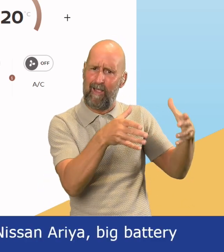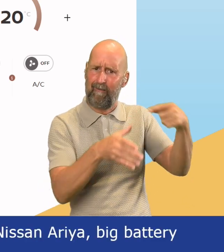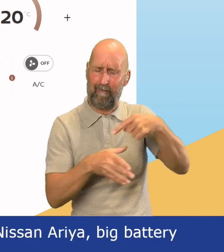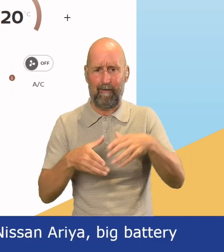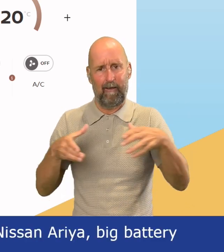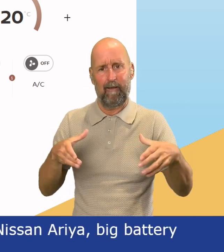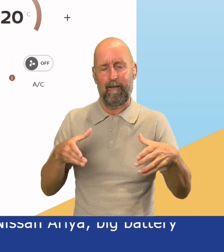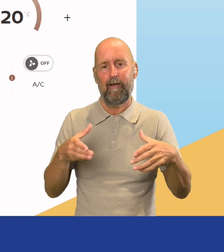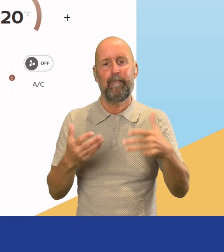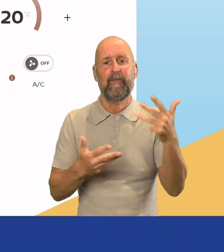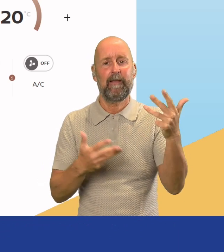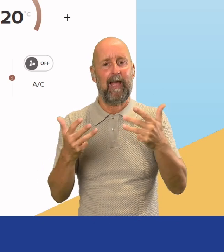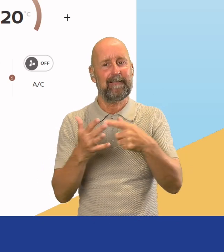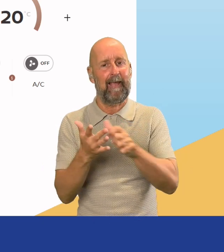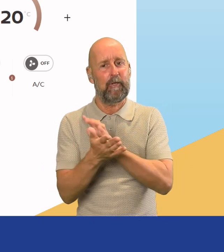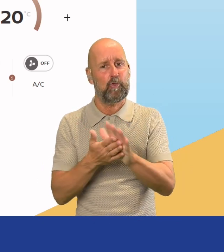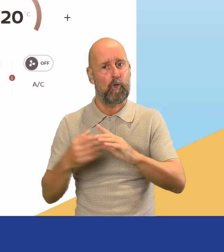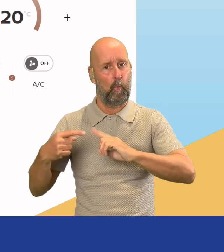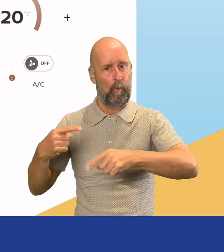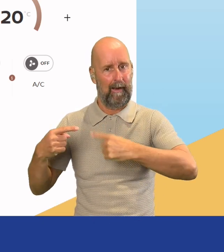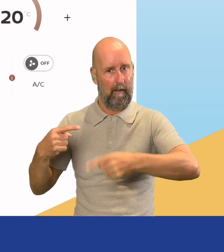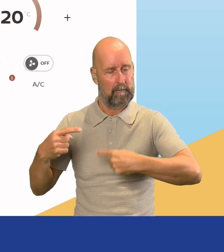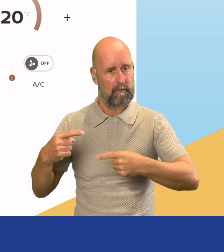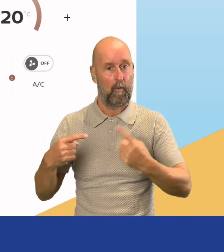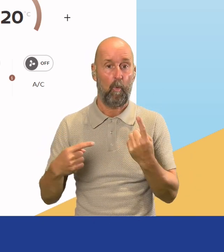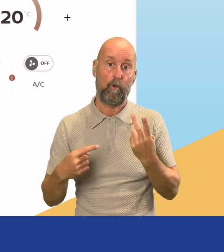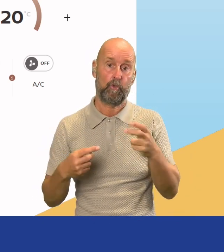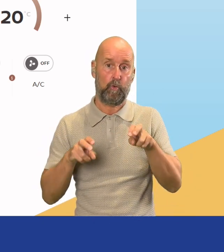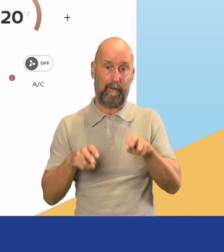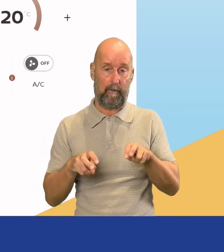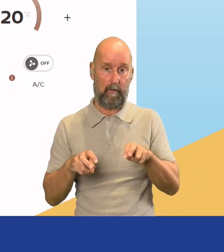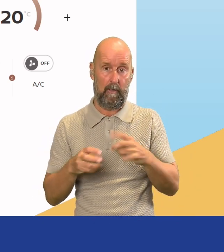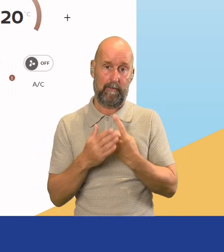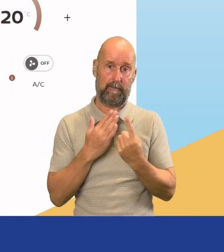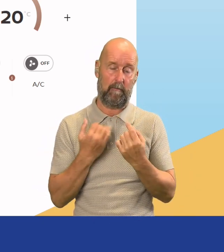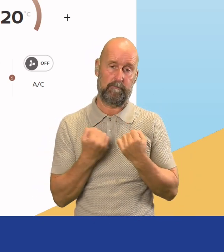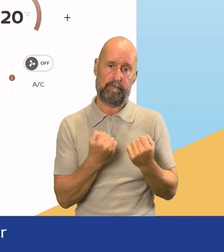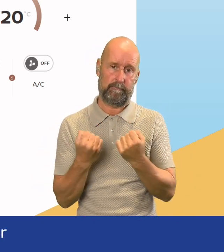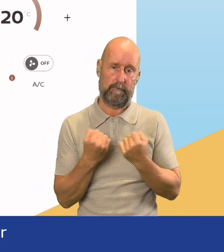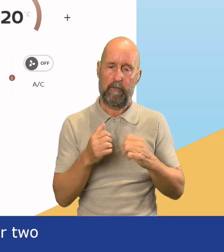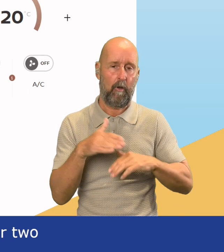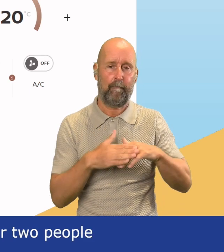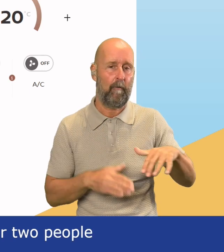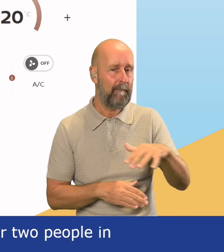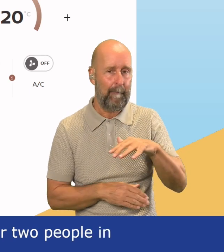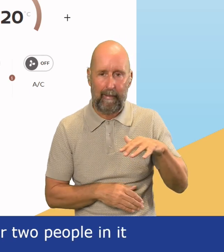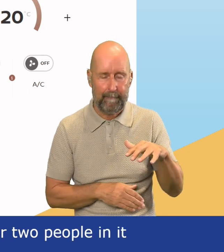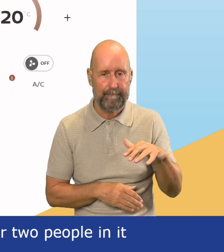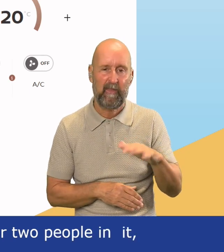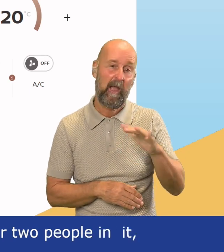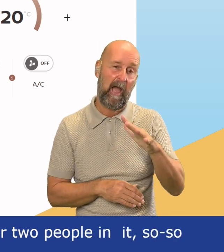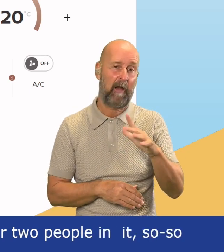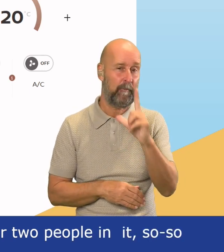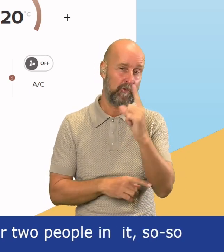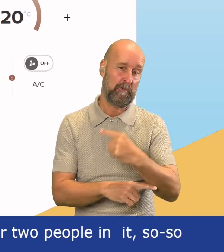on 19-inch alloy wheels, and it has 1 or 2 people in it, so solo occupancy. It's not got a full family. Average speed for